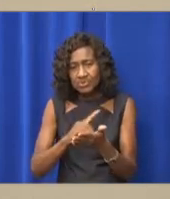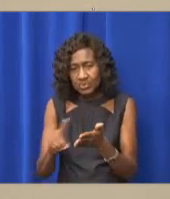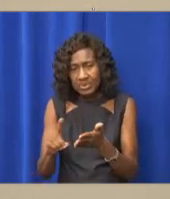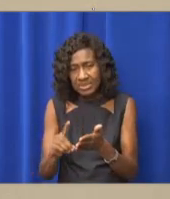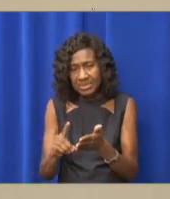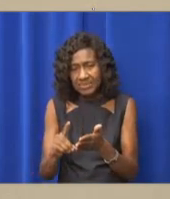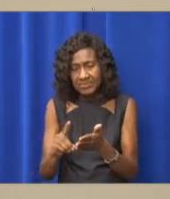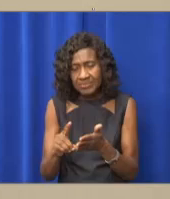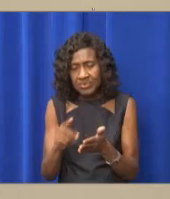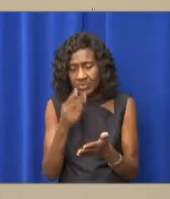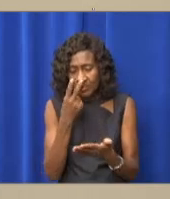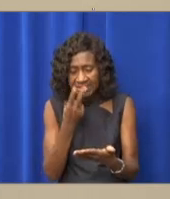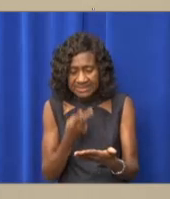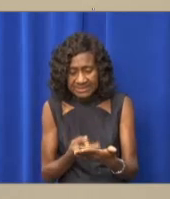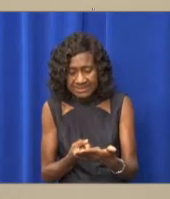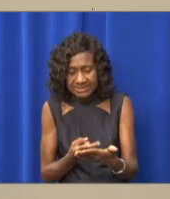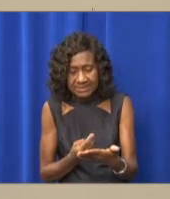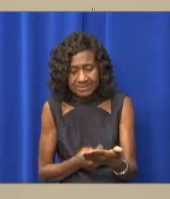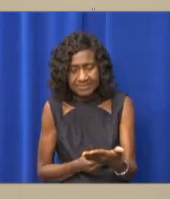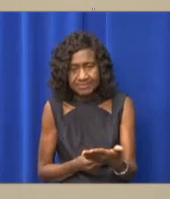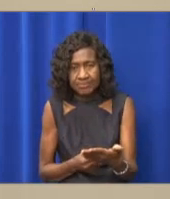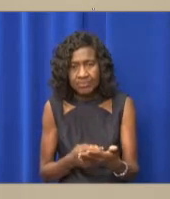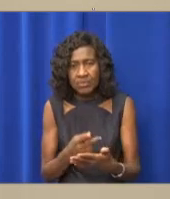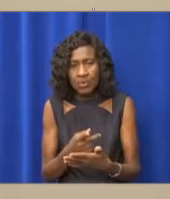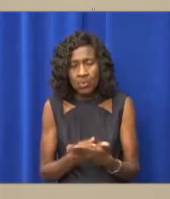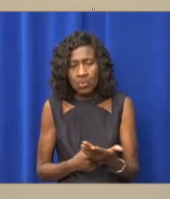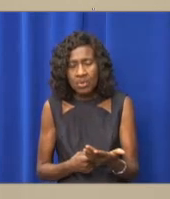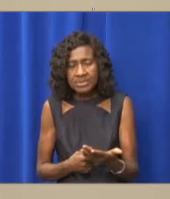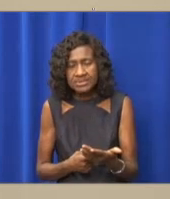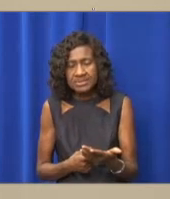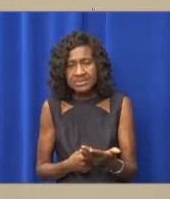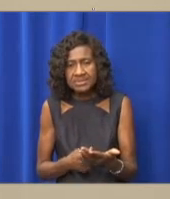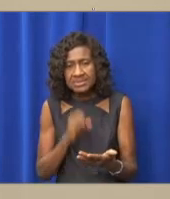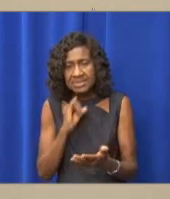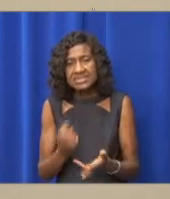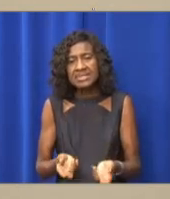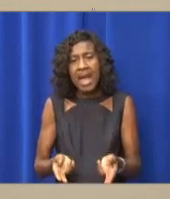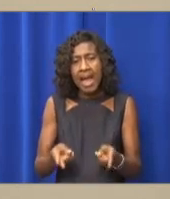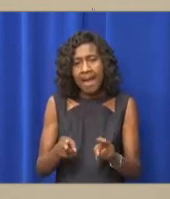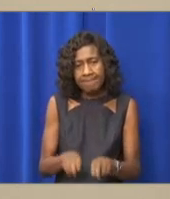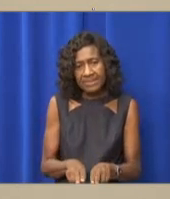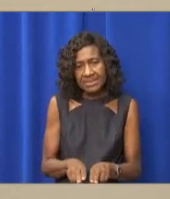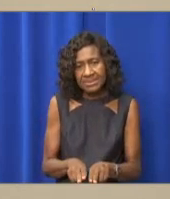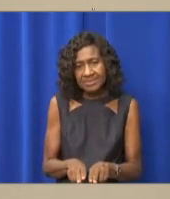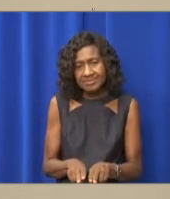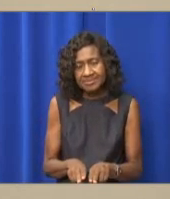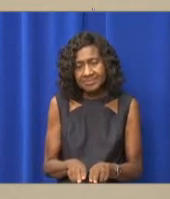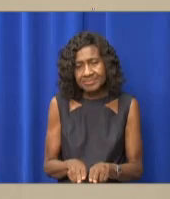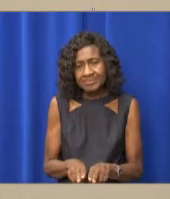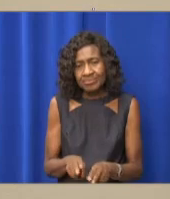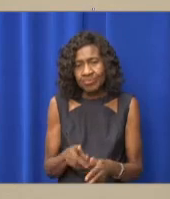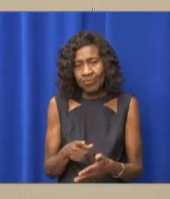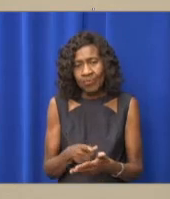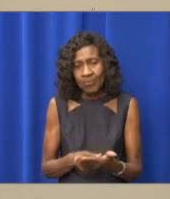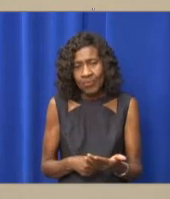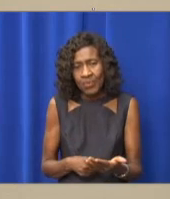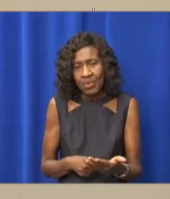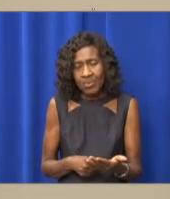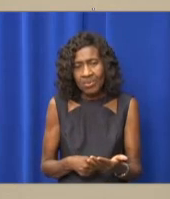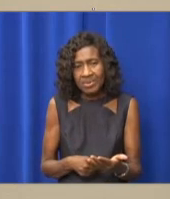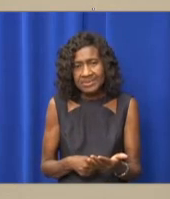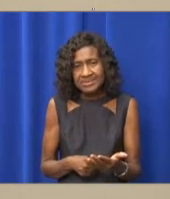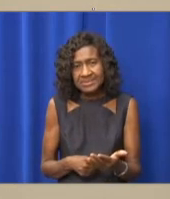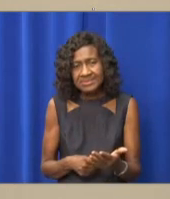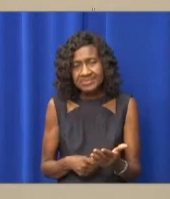can see what the situation is in terms of what the experts have told us, the